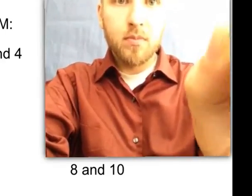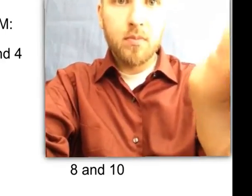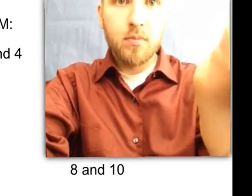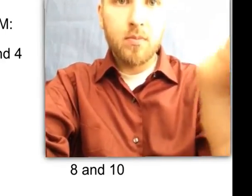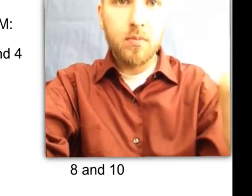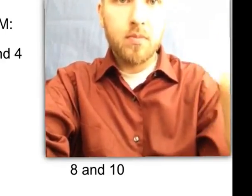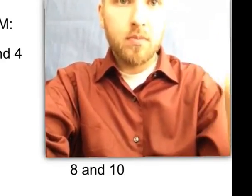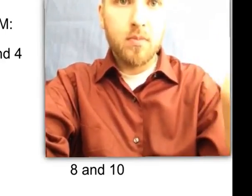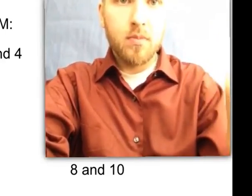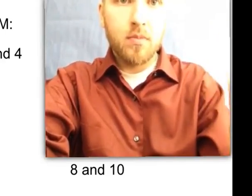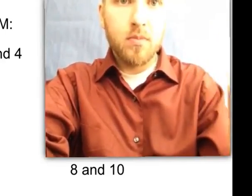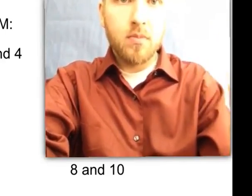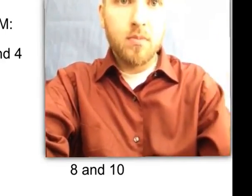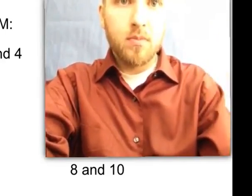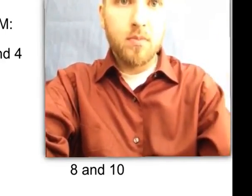now.